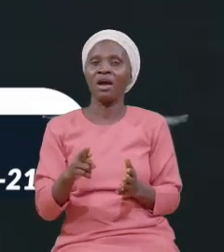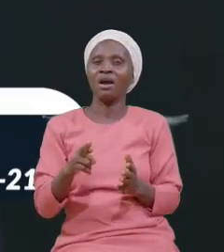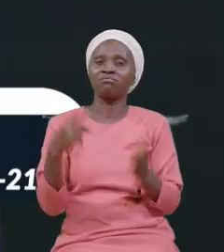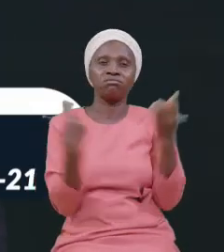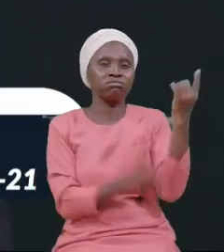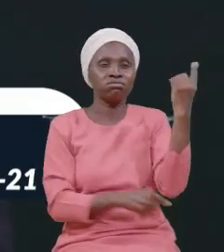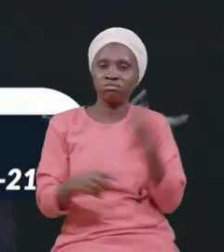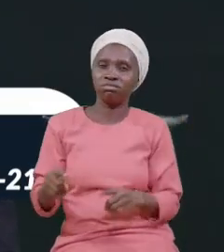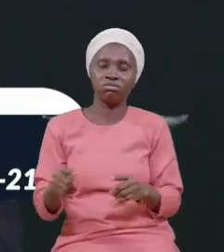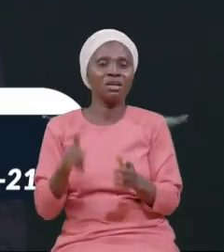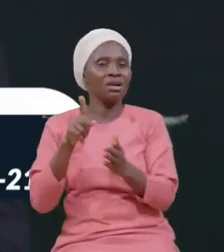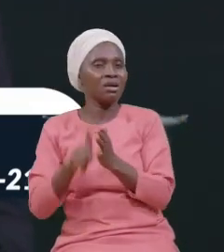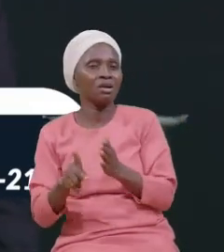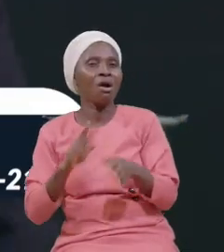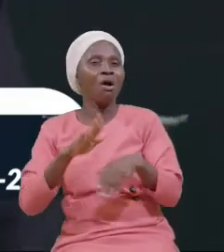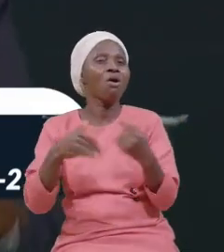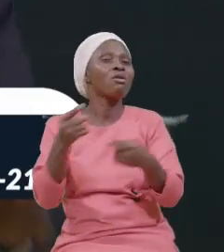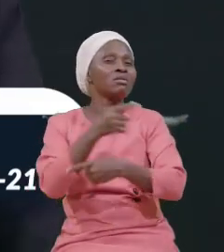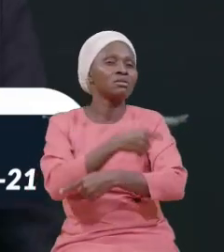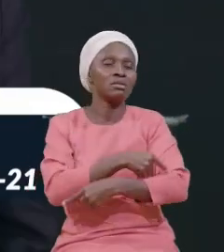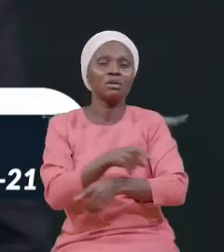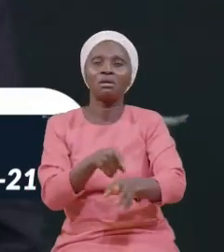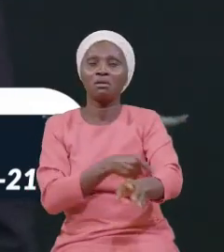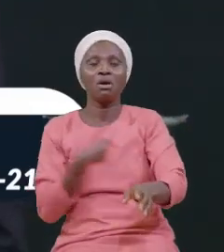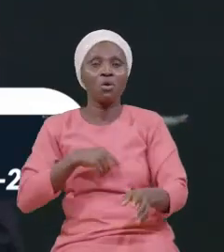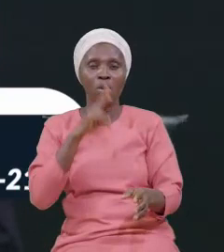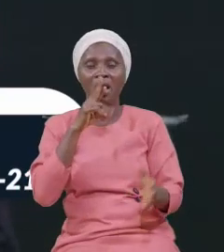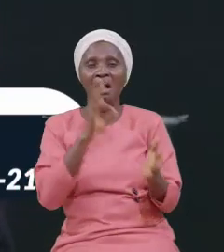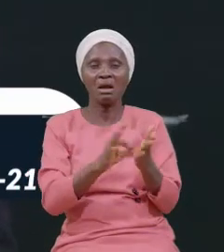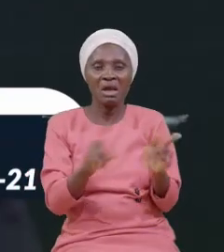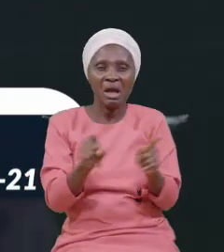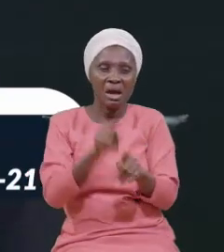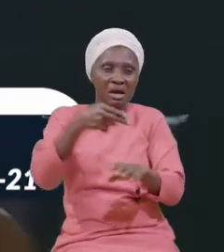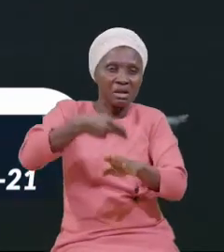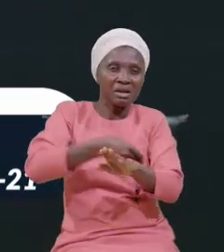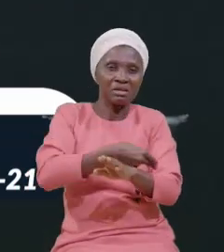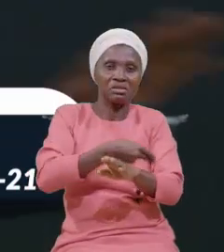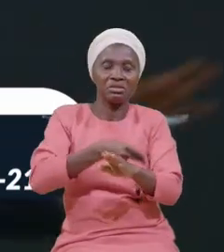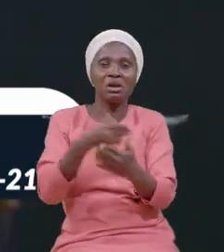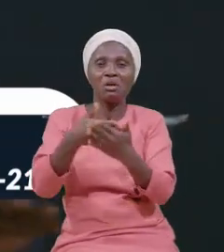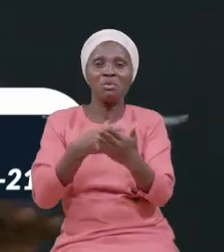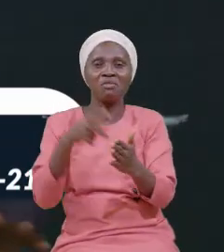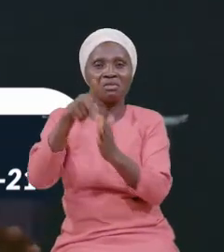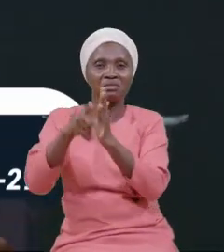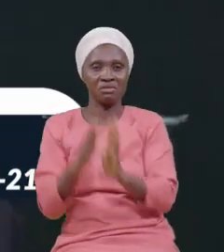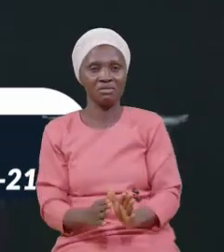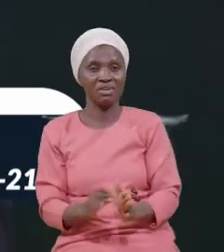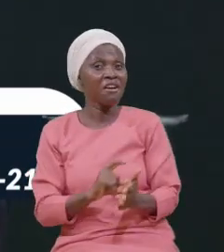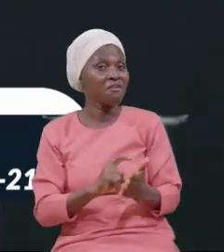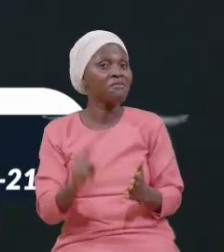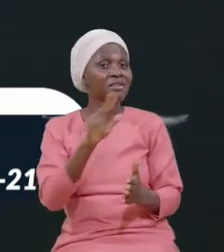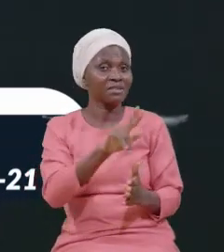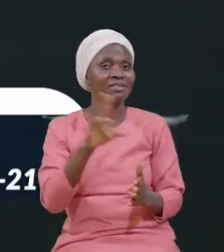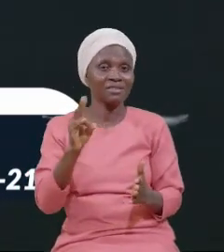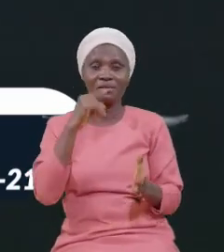accounted a sheep for the slaughter. Verse 37, nay, in all these things we